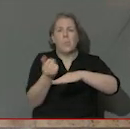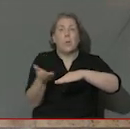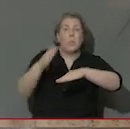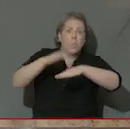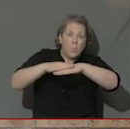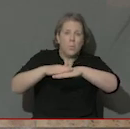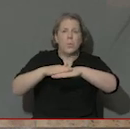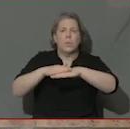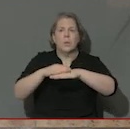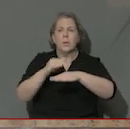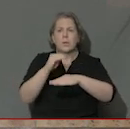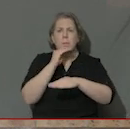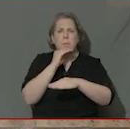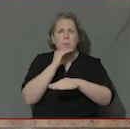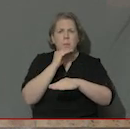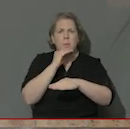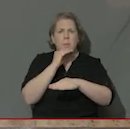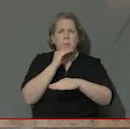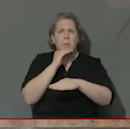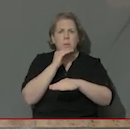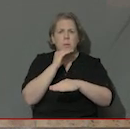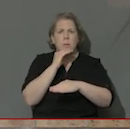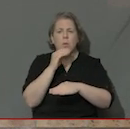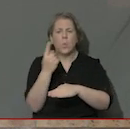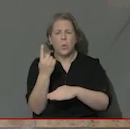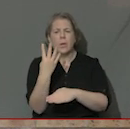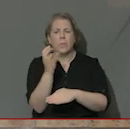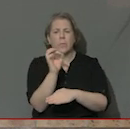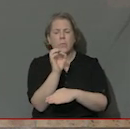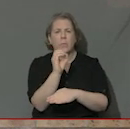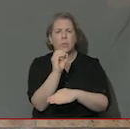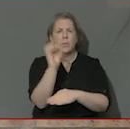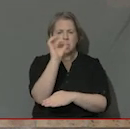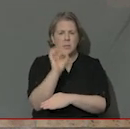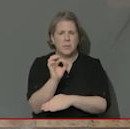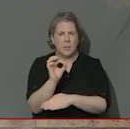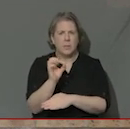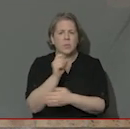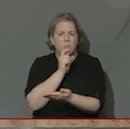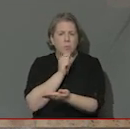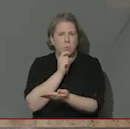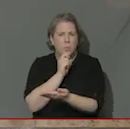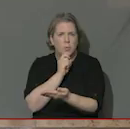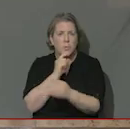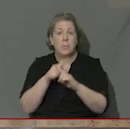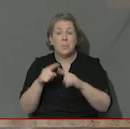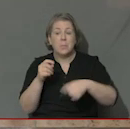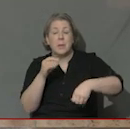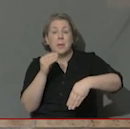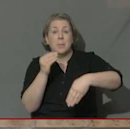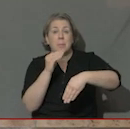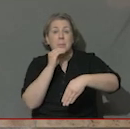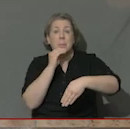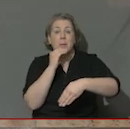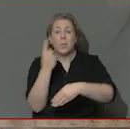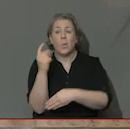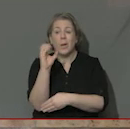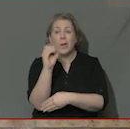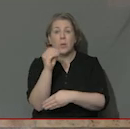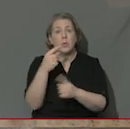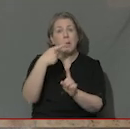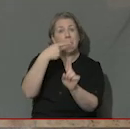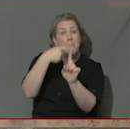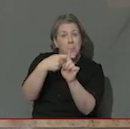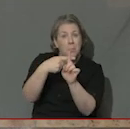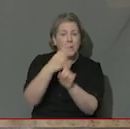140%, a lot of learners still work with 140%. But then it's 100 plus the 140%. So then you work with